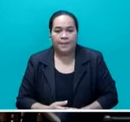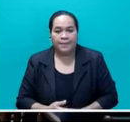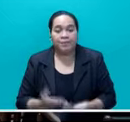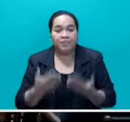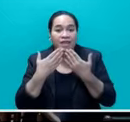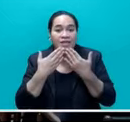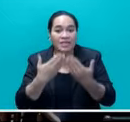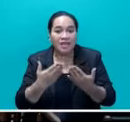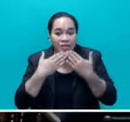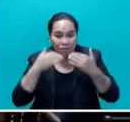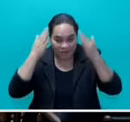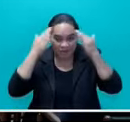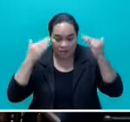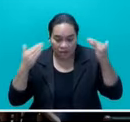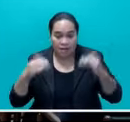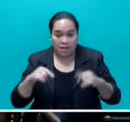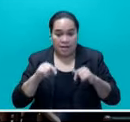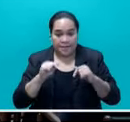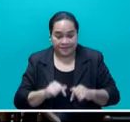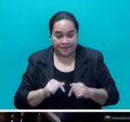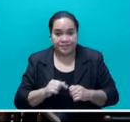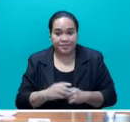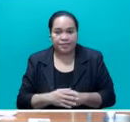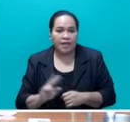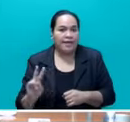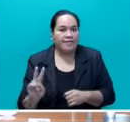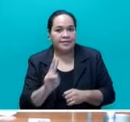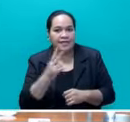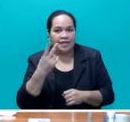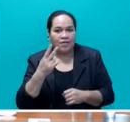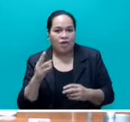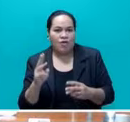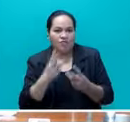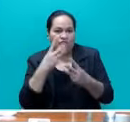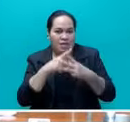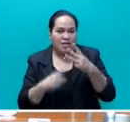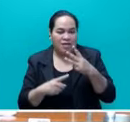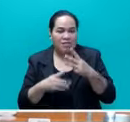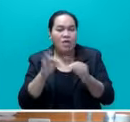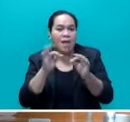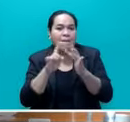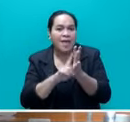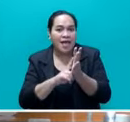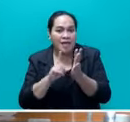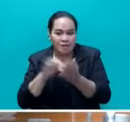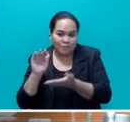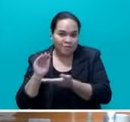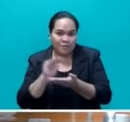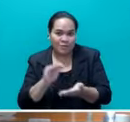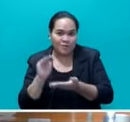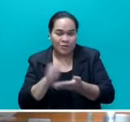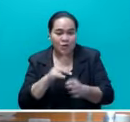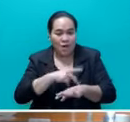Mr. Speaker. Sir, Mr. Speaker, sir, this is the second of the trifecta, if you like, of bills that are being presented to Parliament that